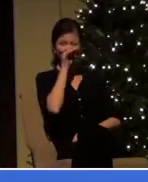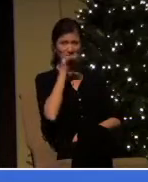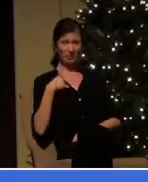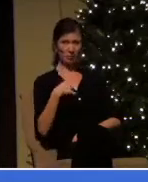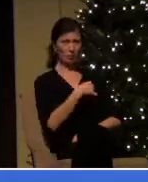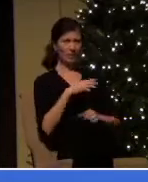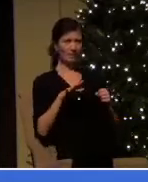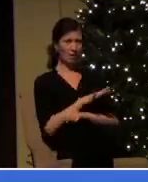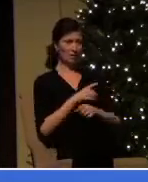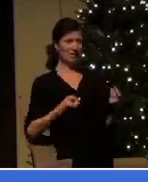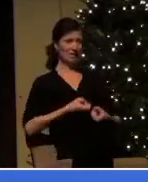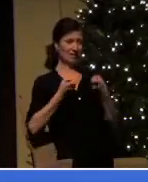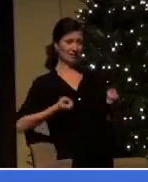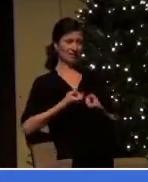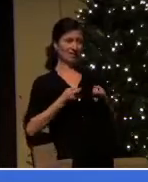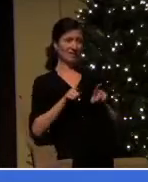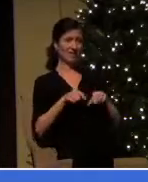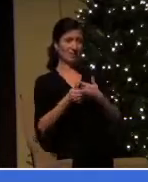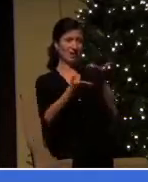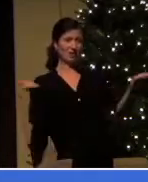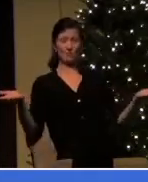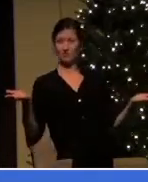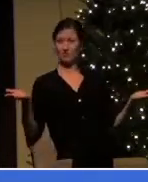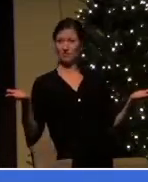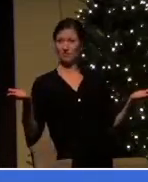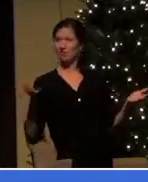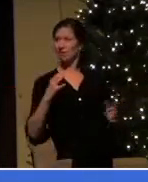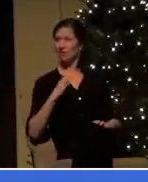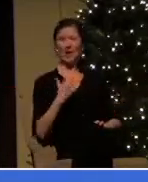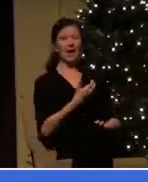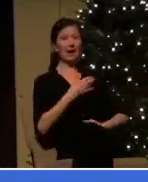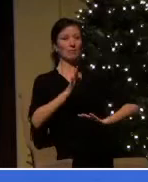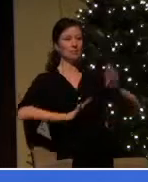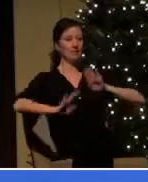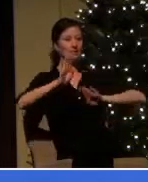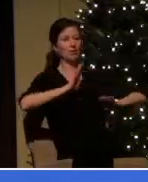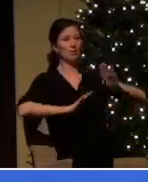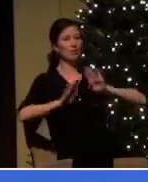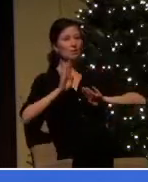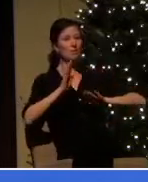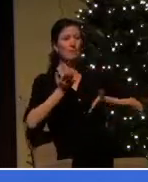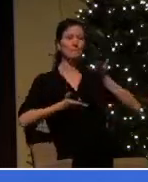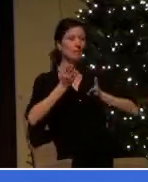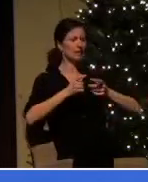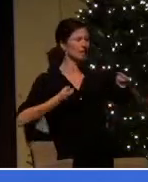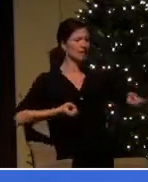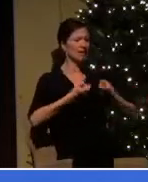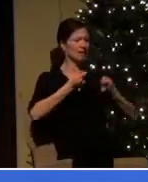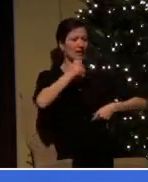sin. But not only that, even in the places where our behavior is not governed or marked by sin, but